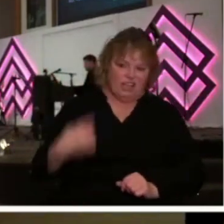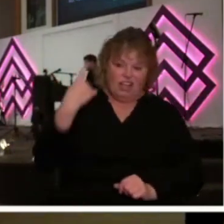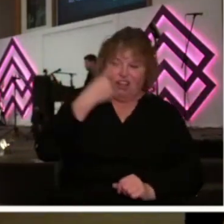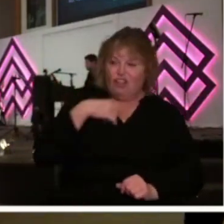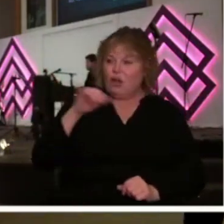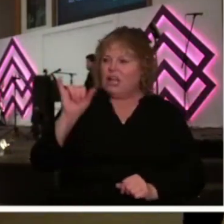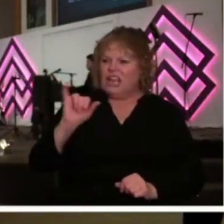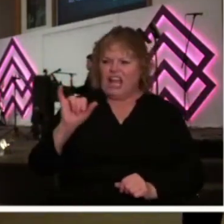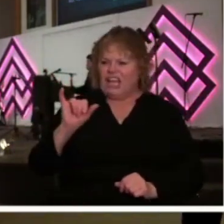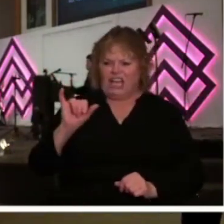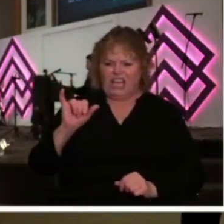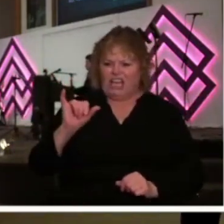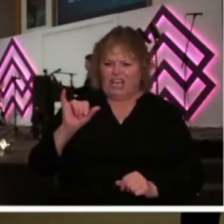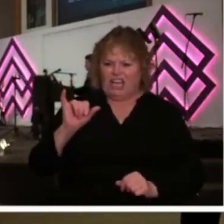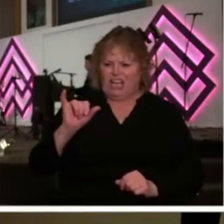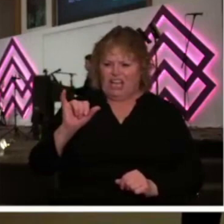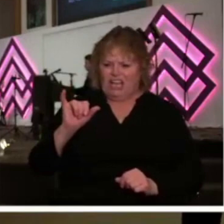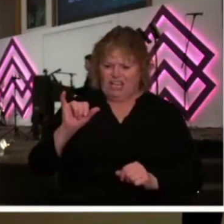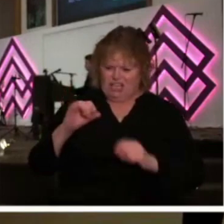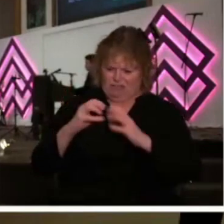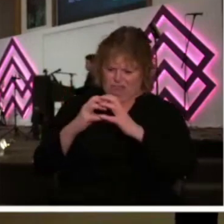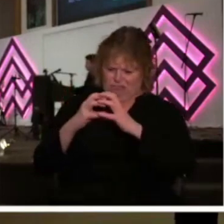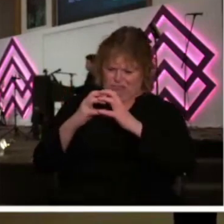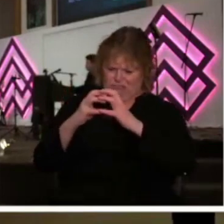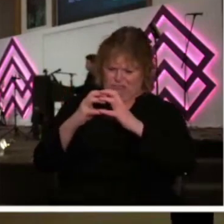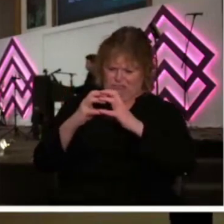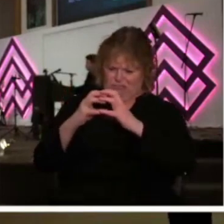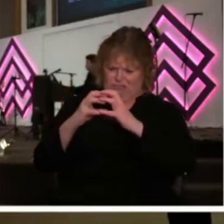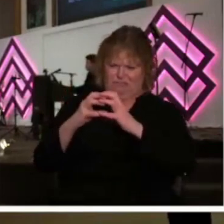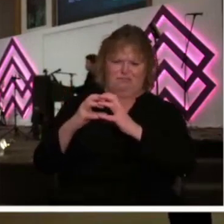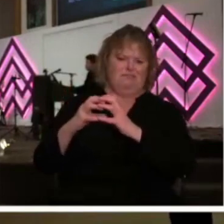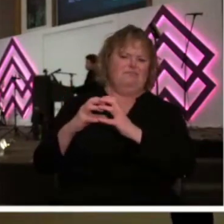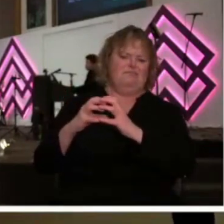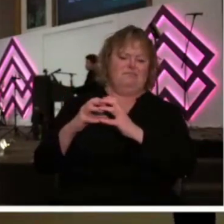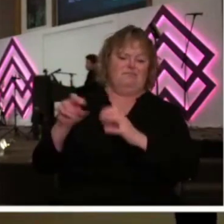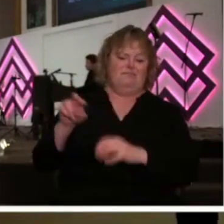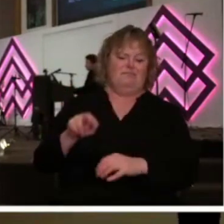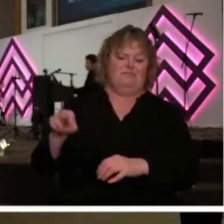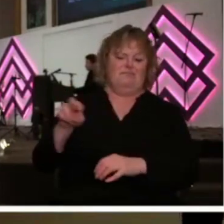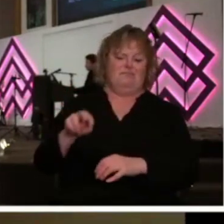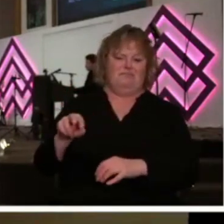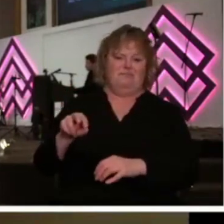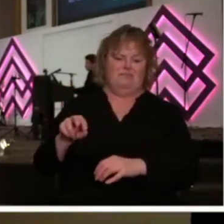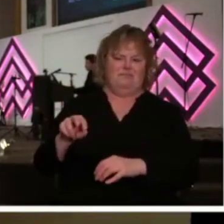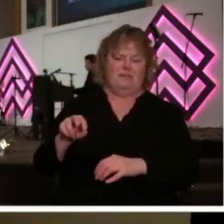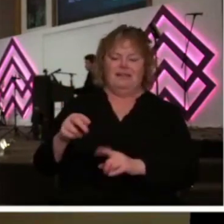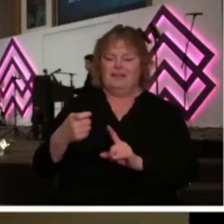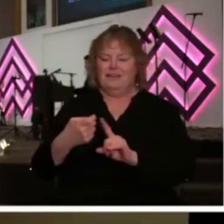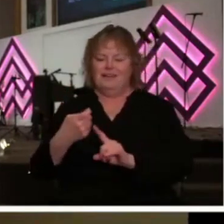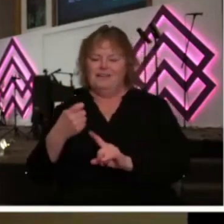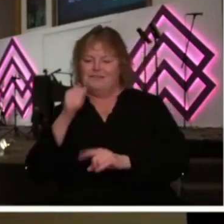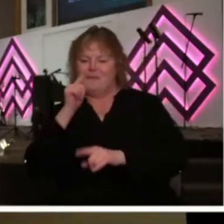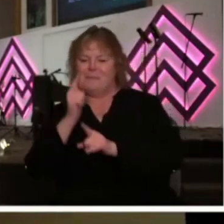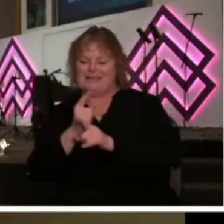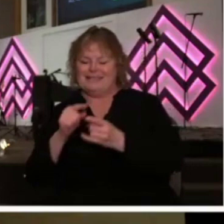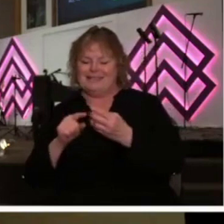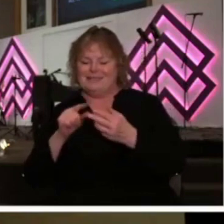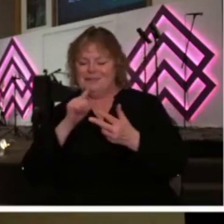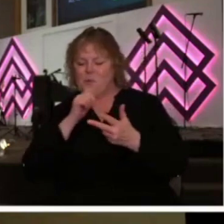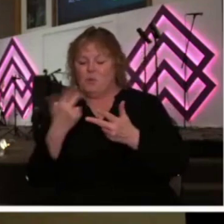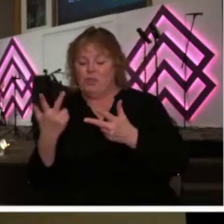the size of a wiffle ball. it was from Jennifer, the three-year-old, to